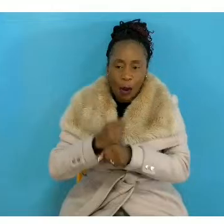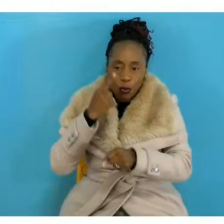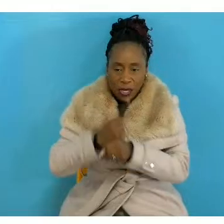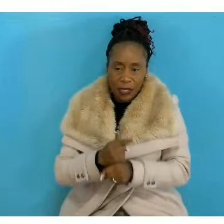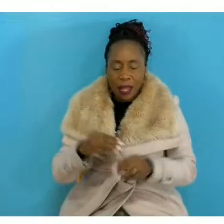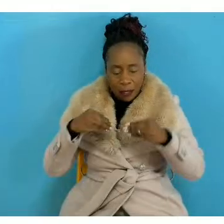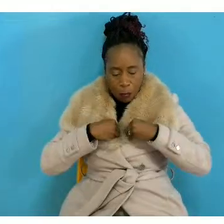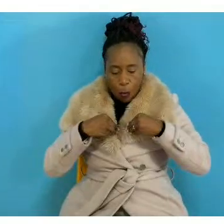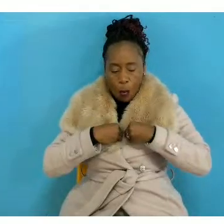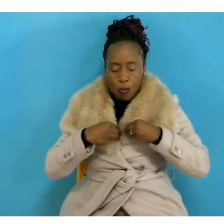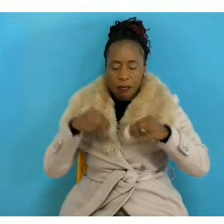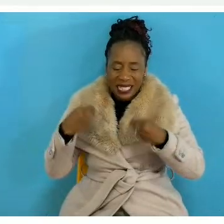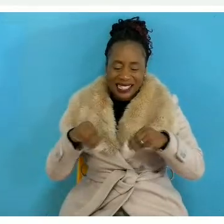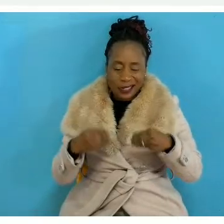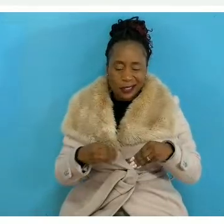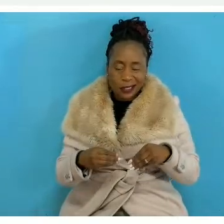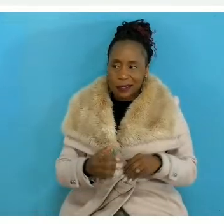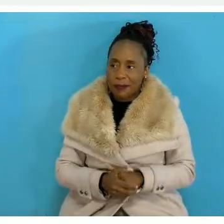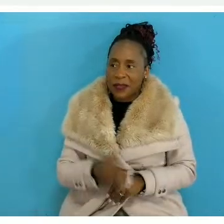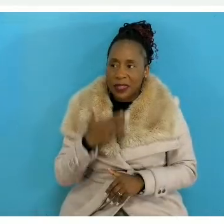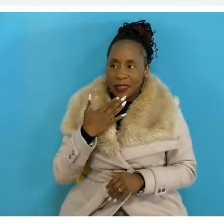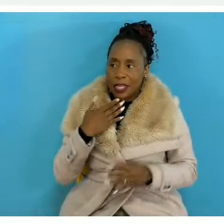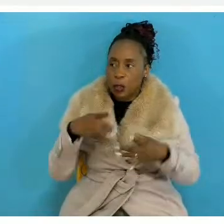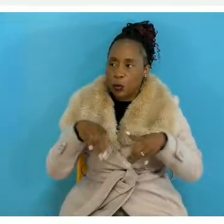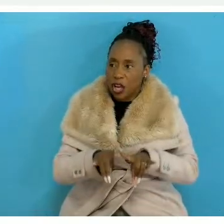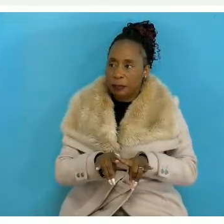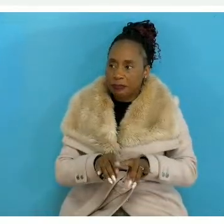Gauteng. Thank you, Chair.